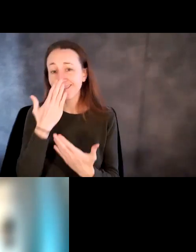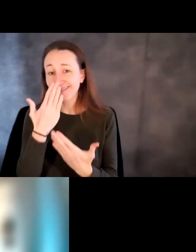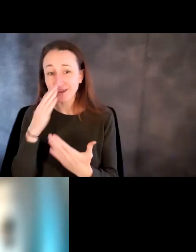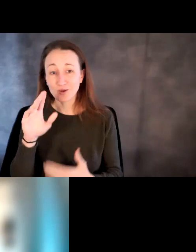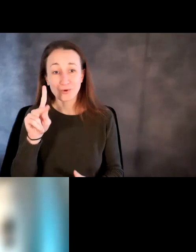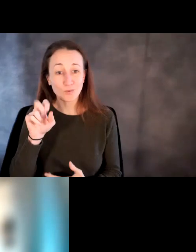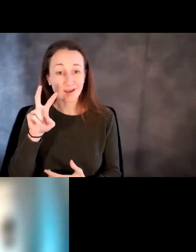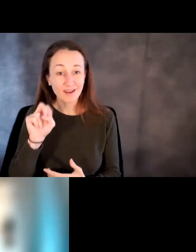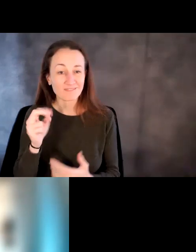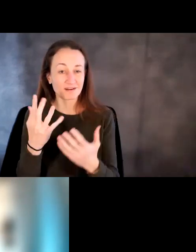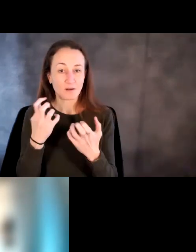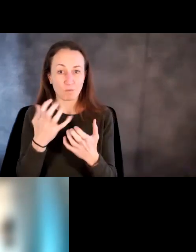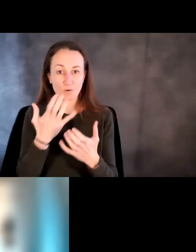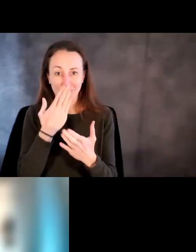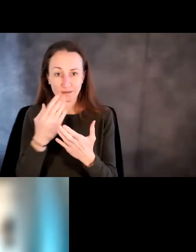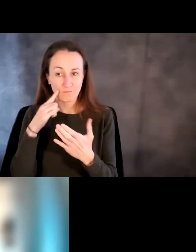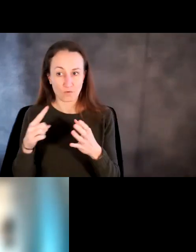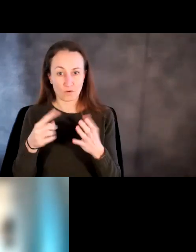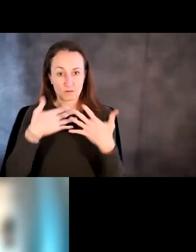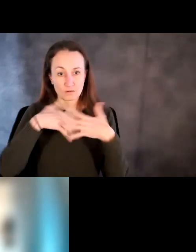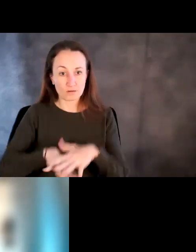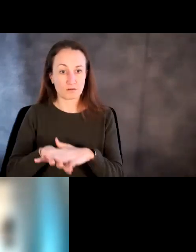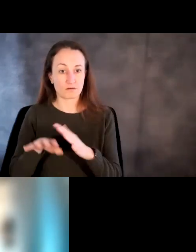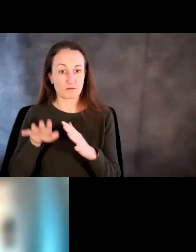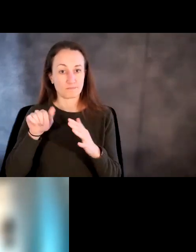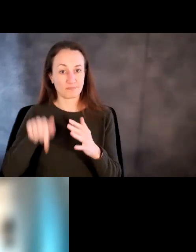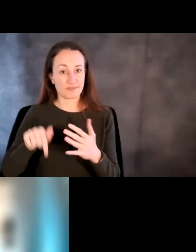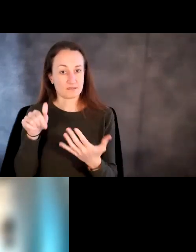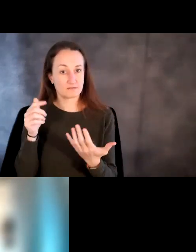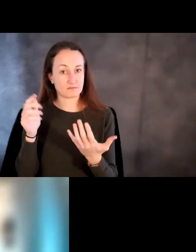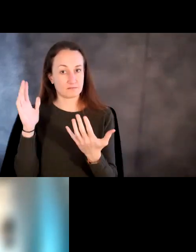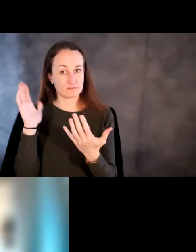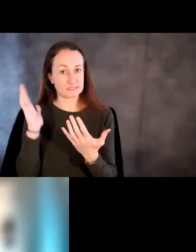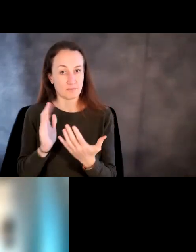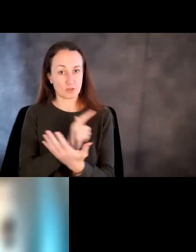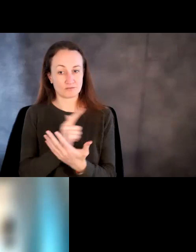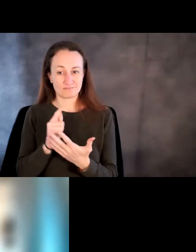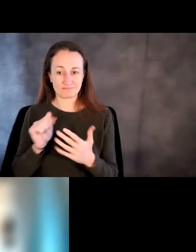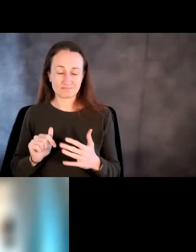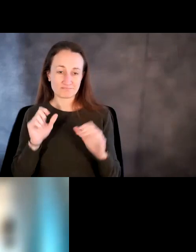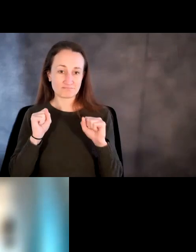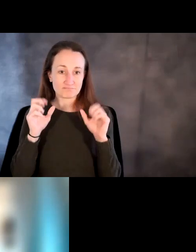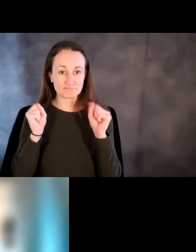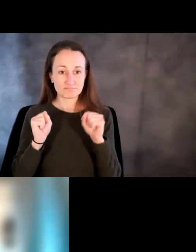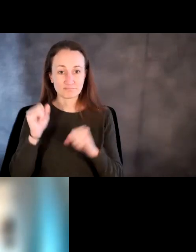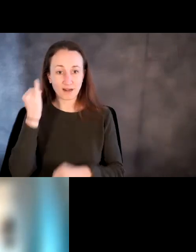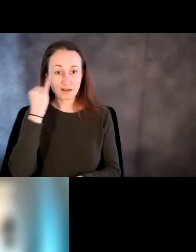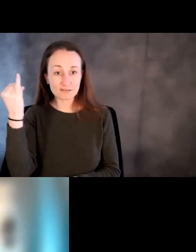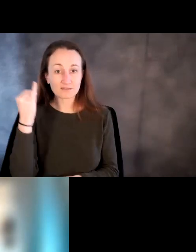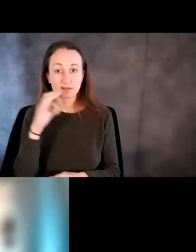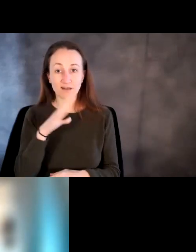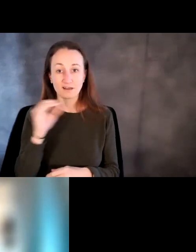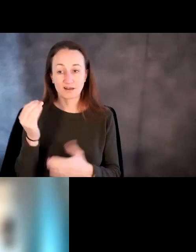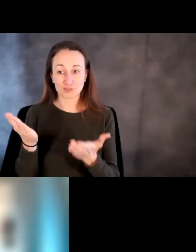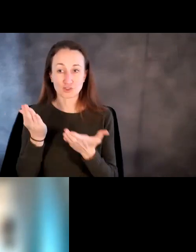much for organizing this seminar series. It was a great idea and excellent service to the